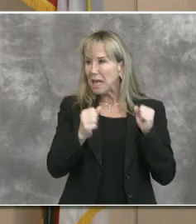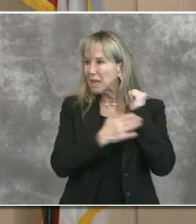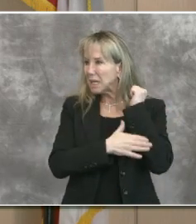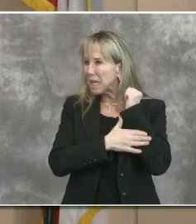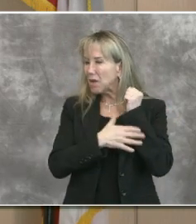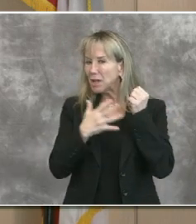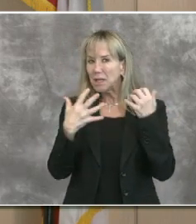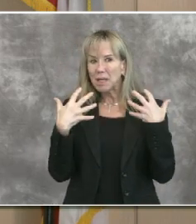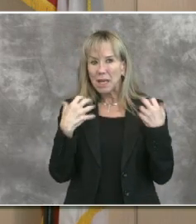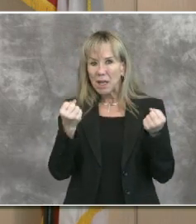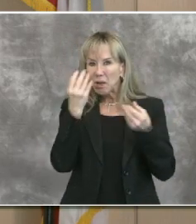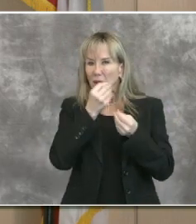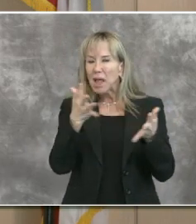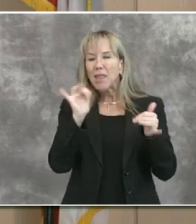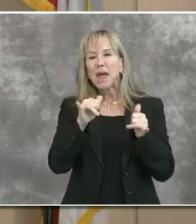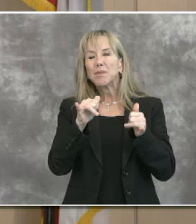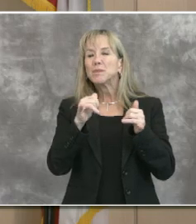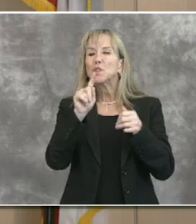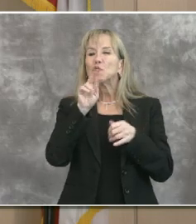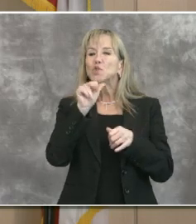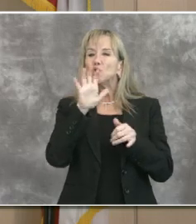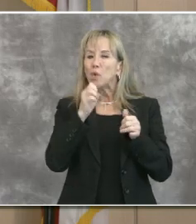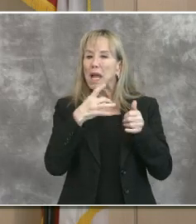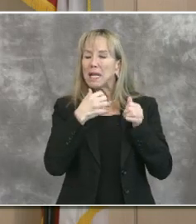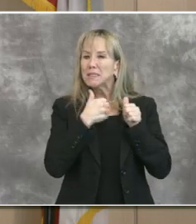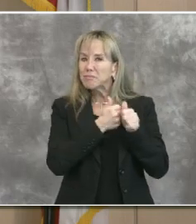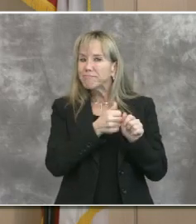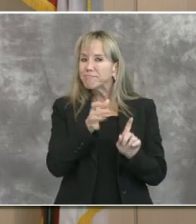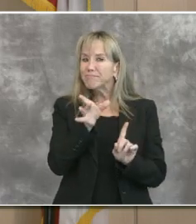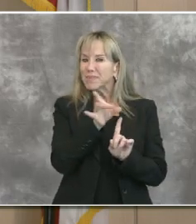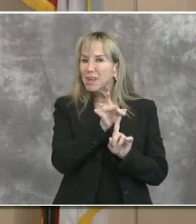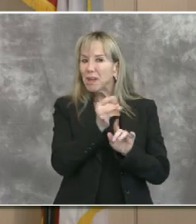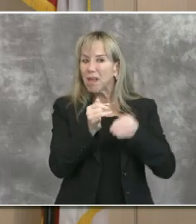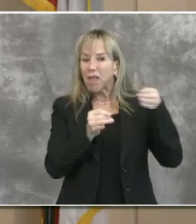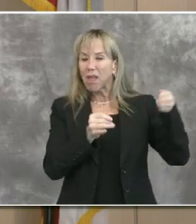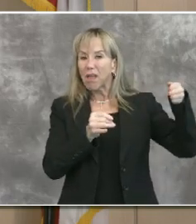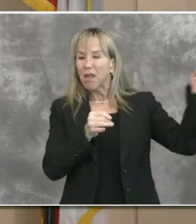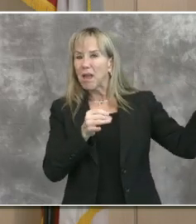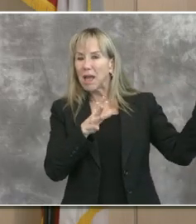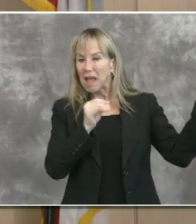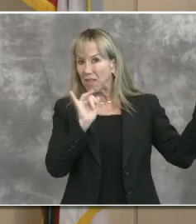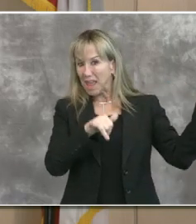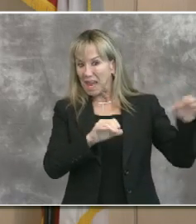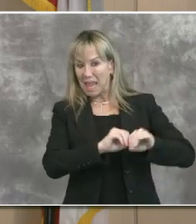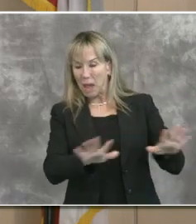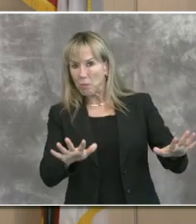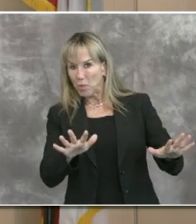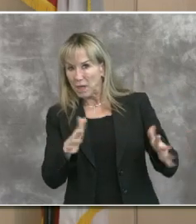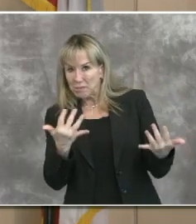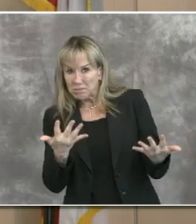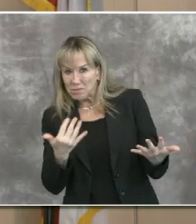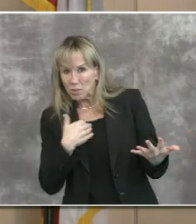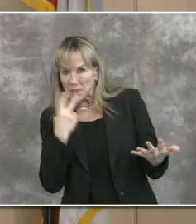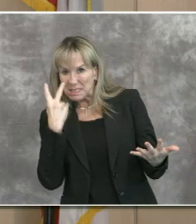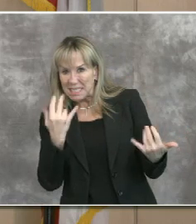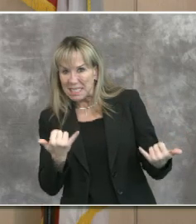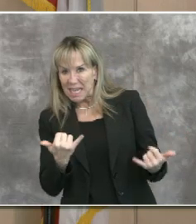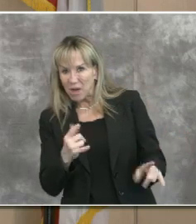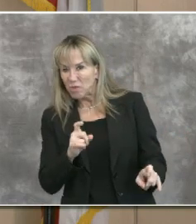to concerns about tracing and the number of cases that we're seeing in the South Bay. And I do have a follow-up as well. Okay. Let